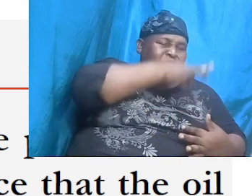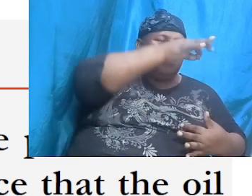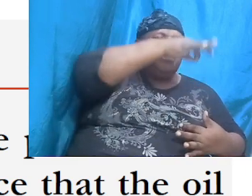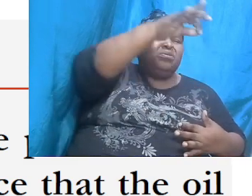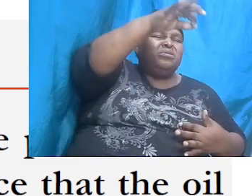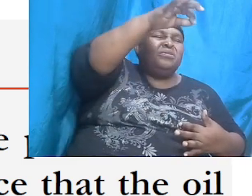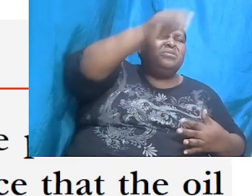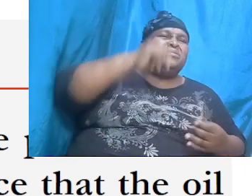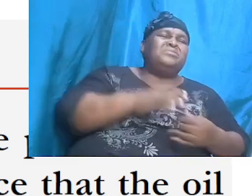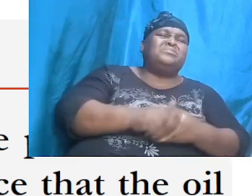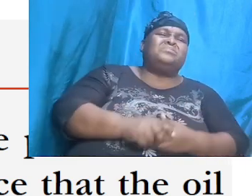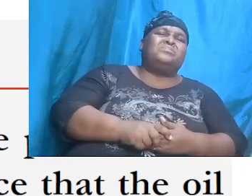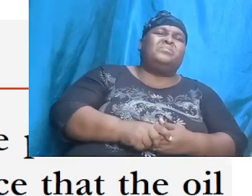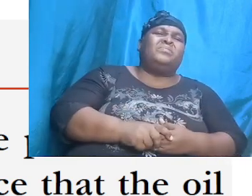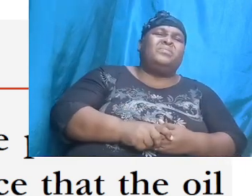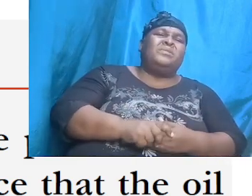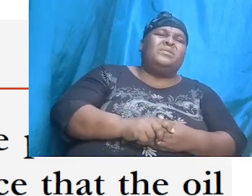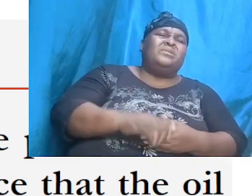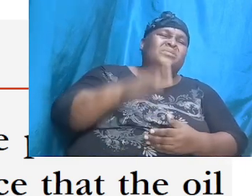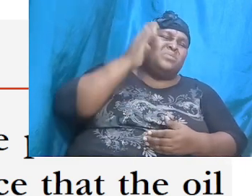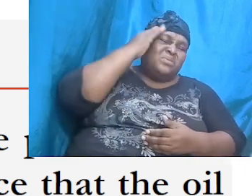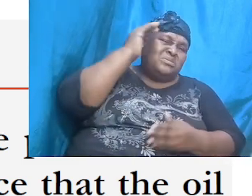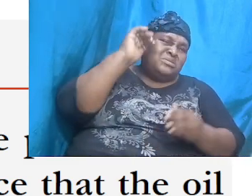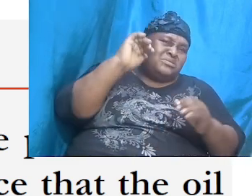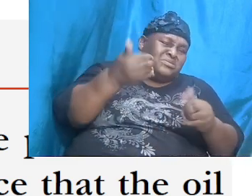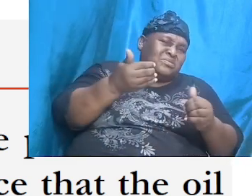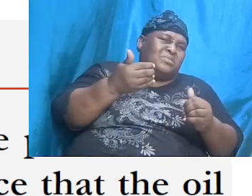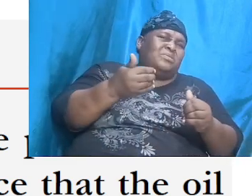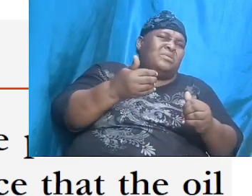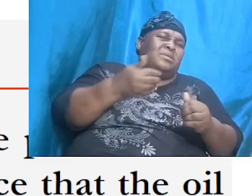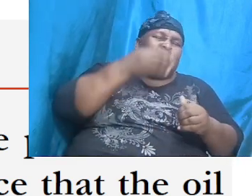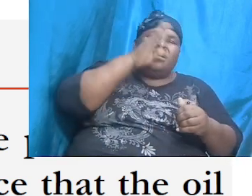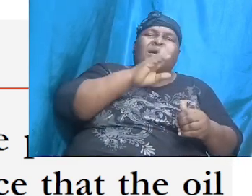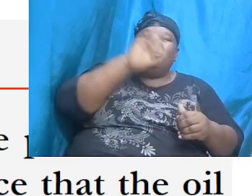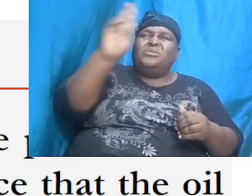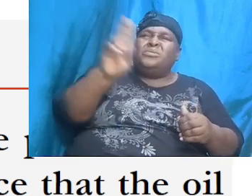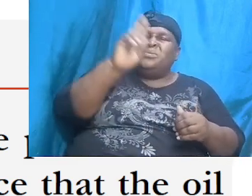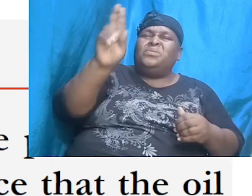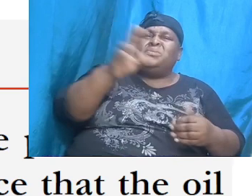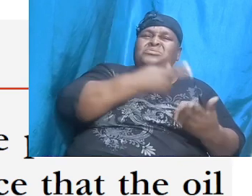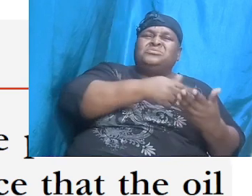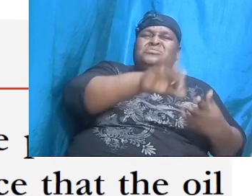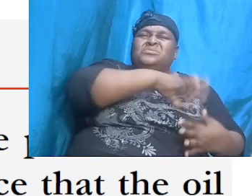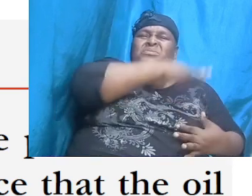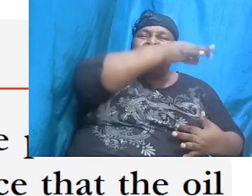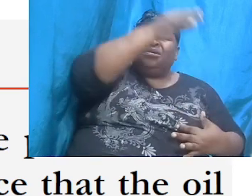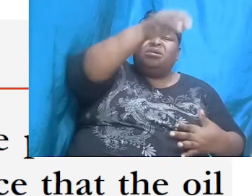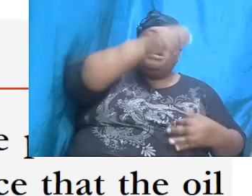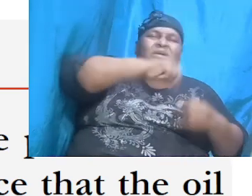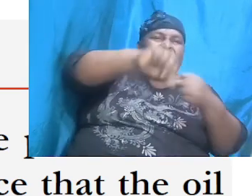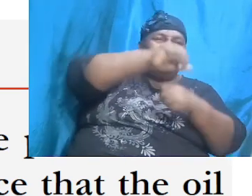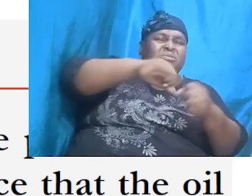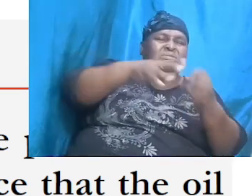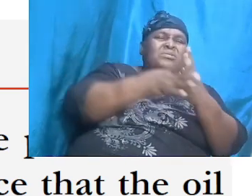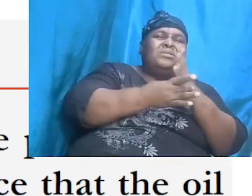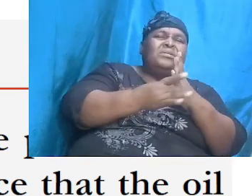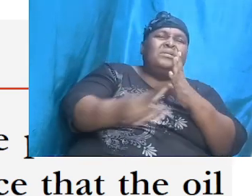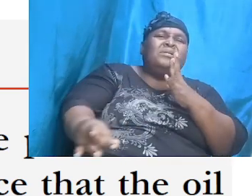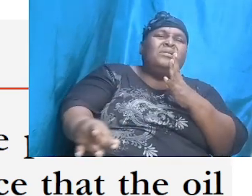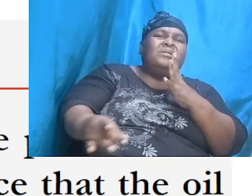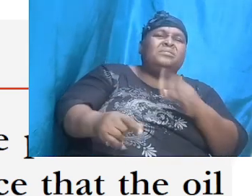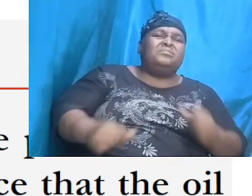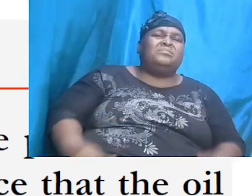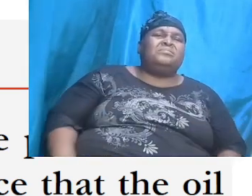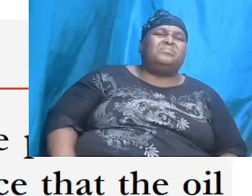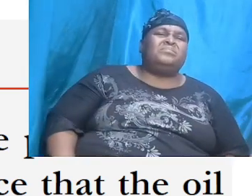And I want you to notice something, how God used the Holy Ghost. Amen. Or used the anointing oil in the case of Leviticus chapter